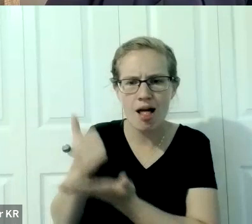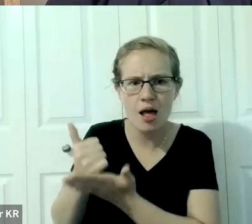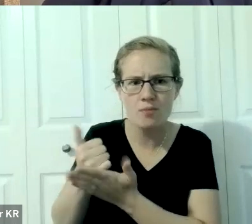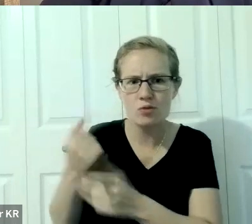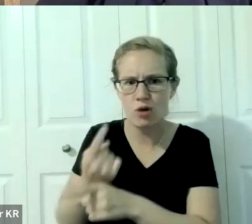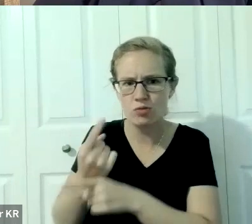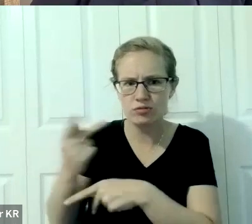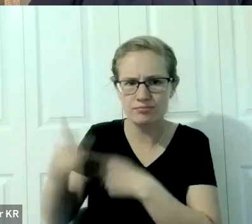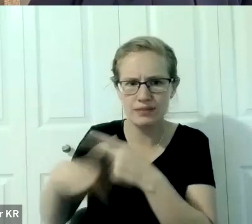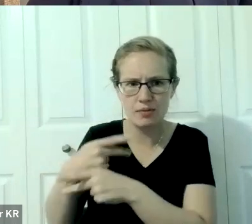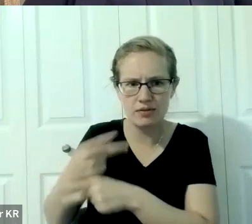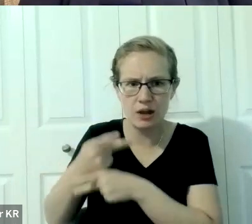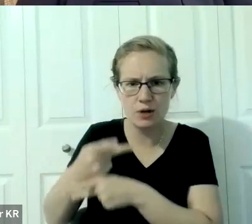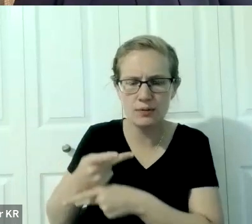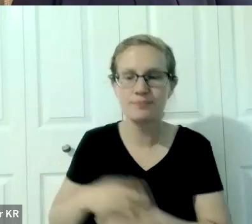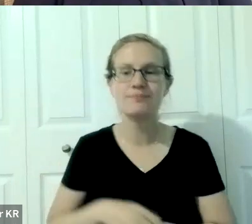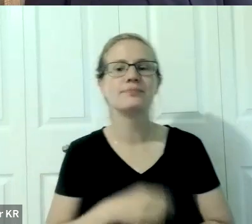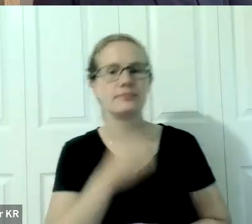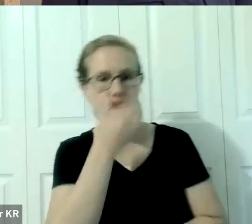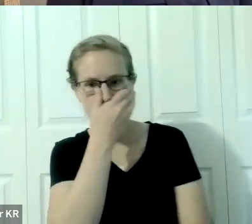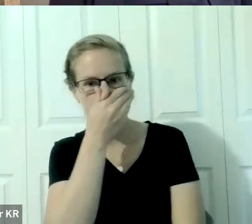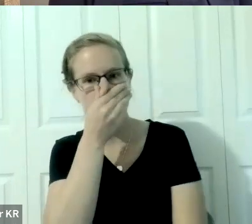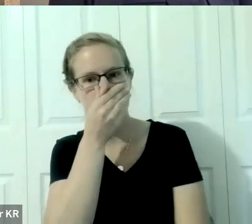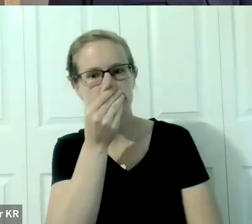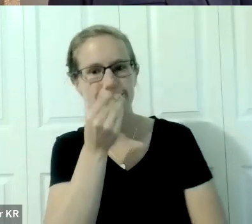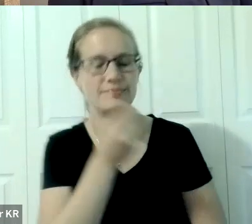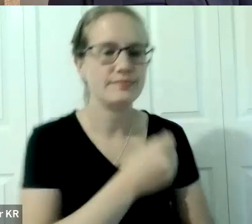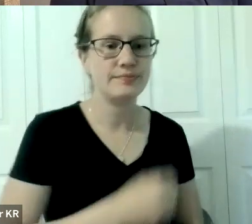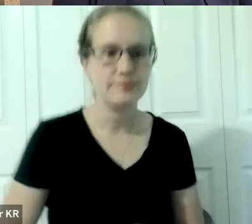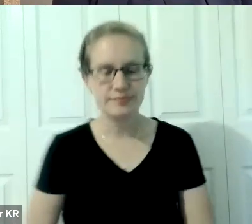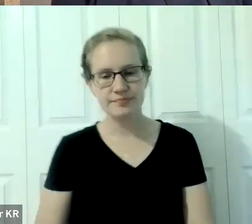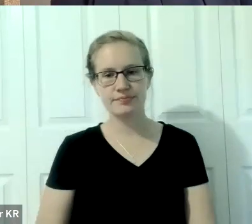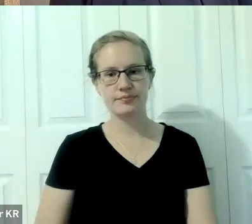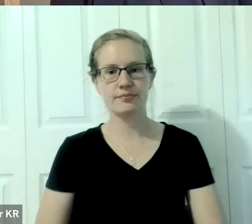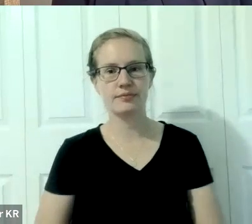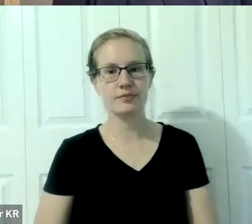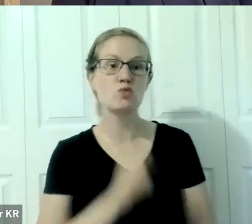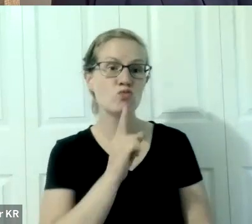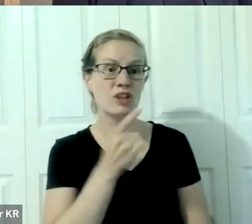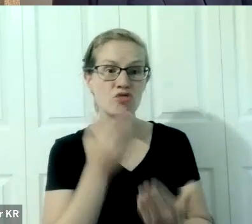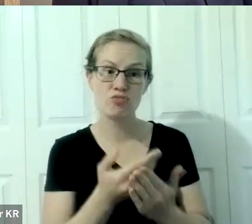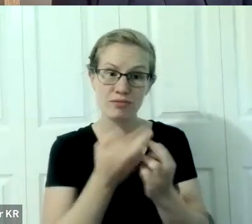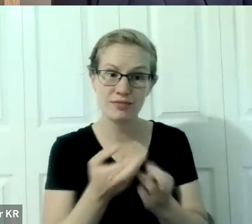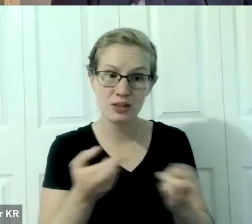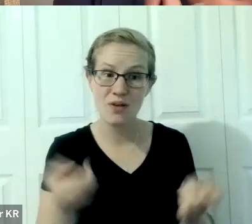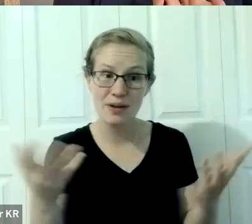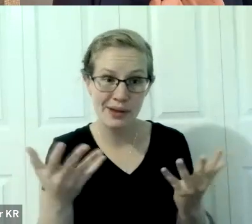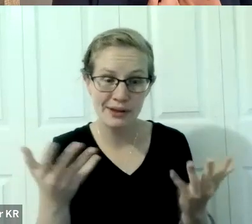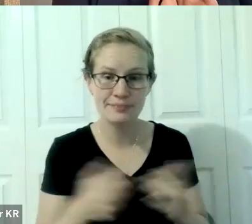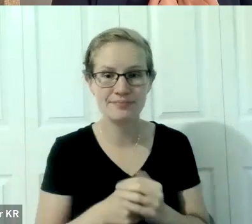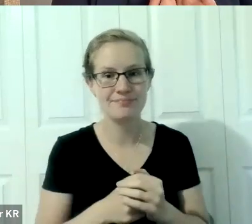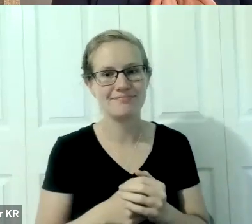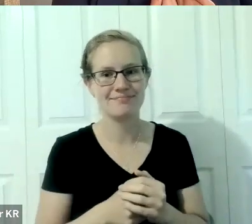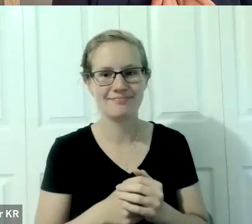kind of care? Yeah, I would say that, I mean, some really good resources is obvious. I have